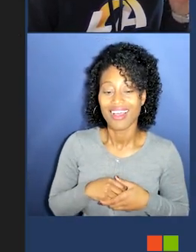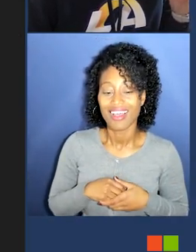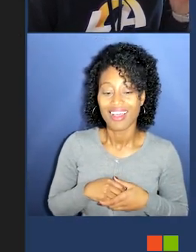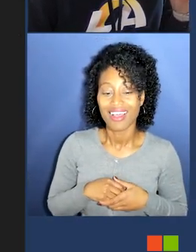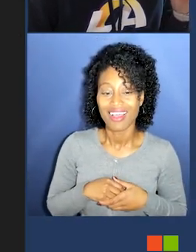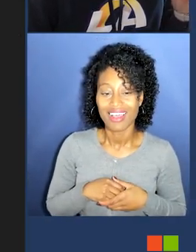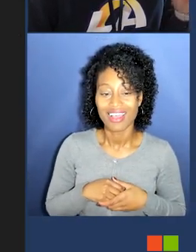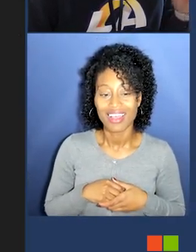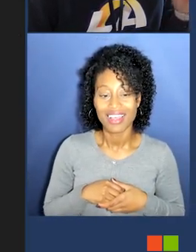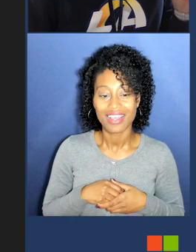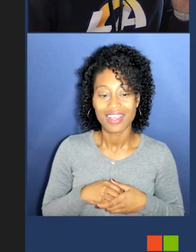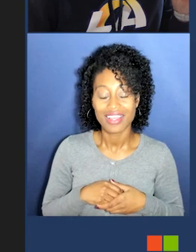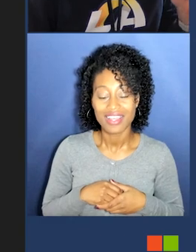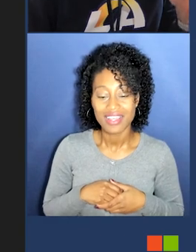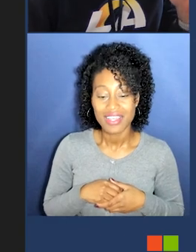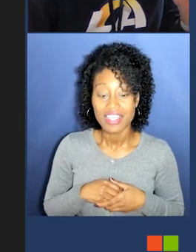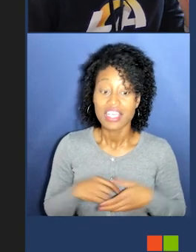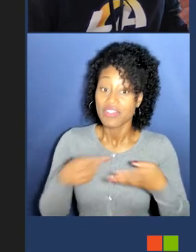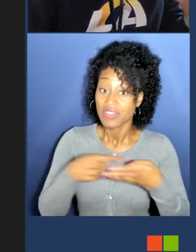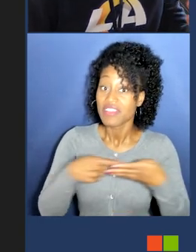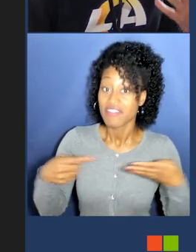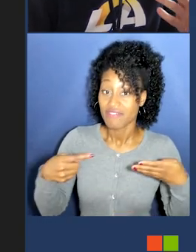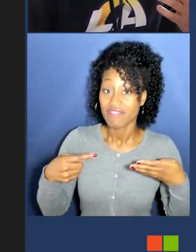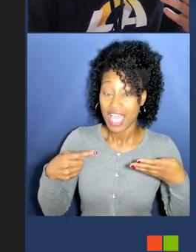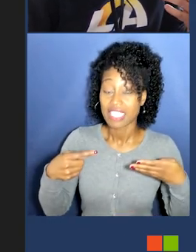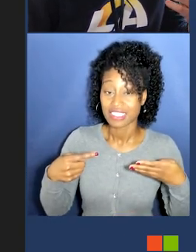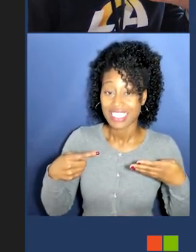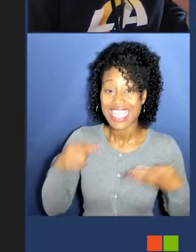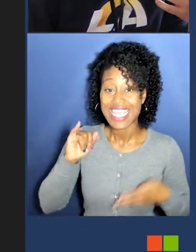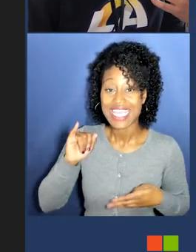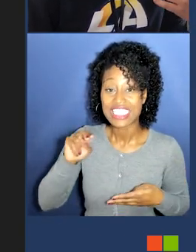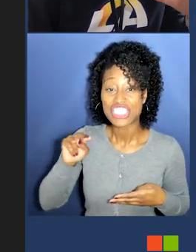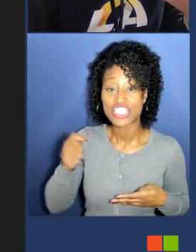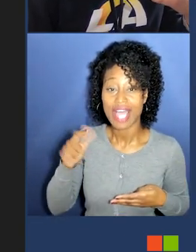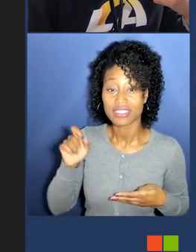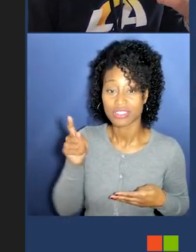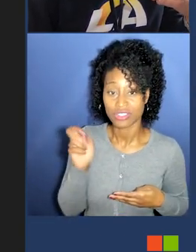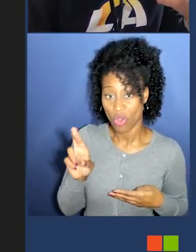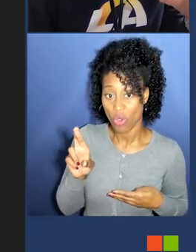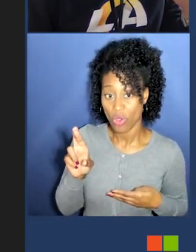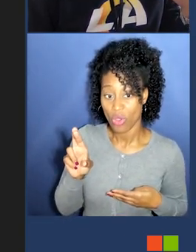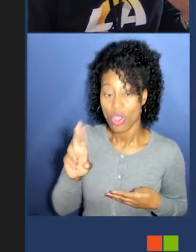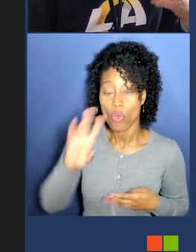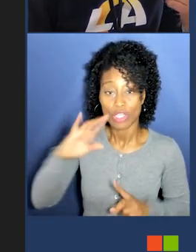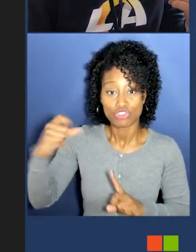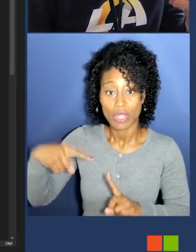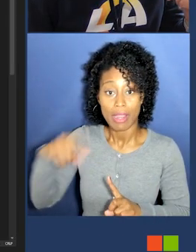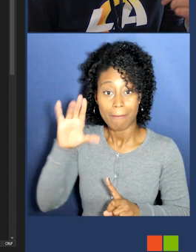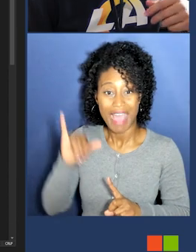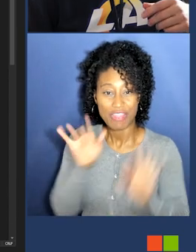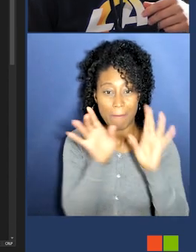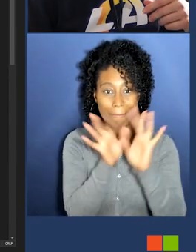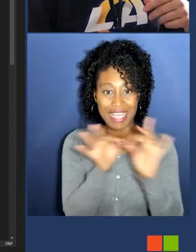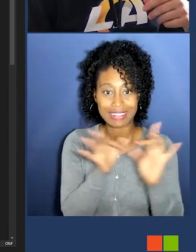the event ingester Azure function that actually gets triggered by those messages and